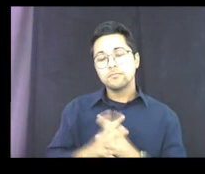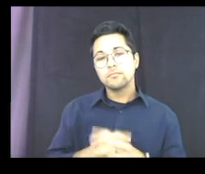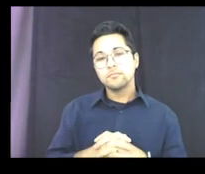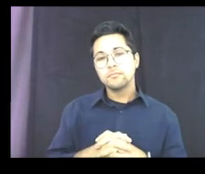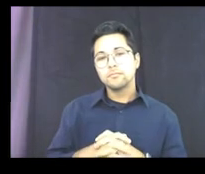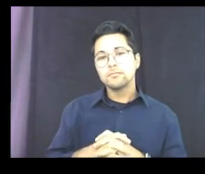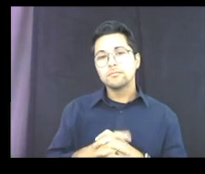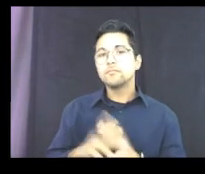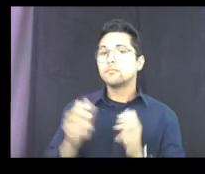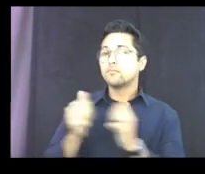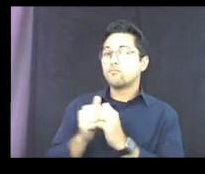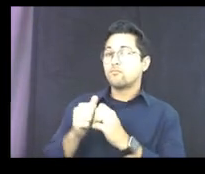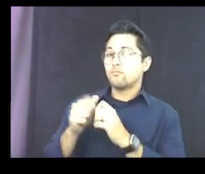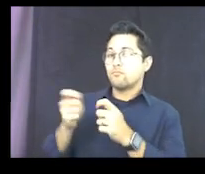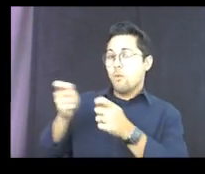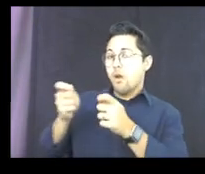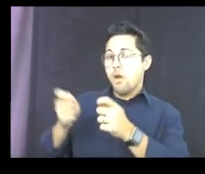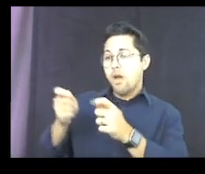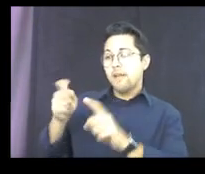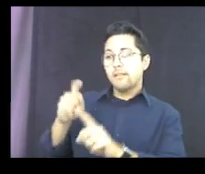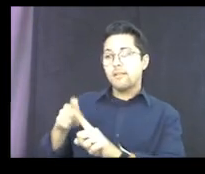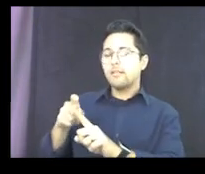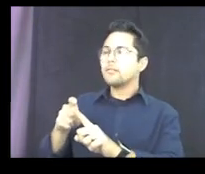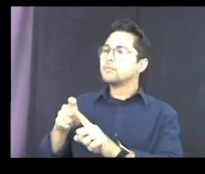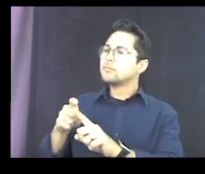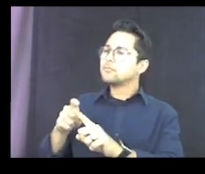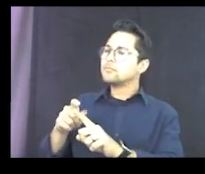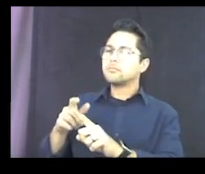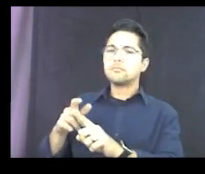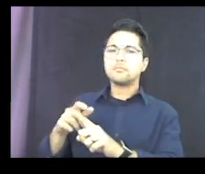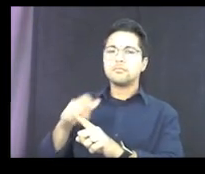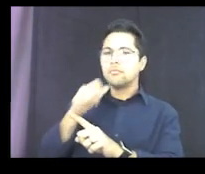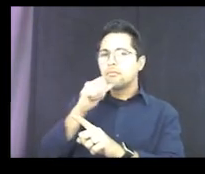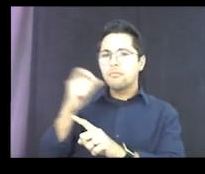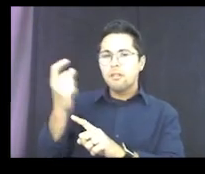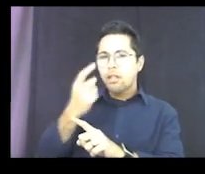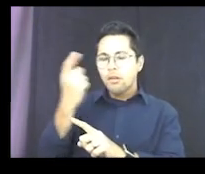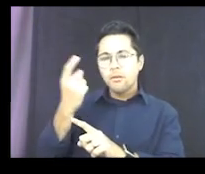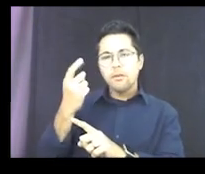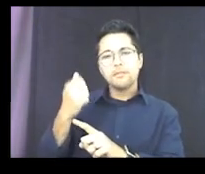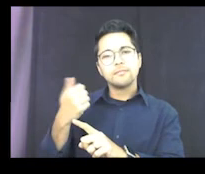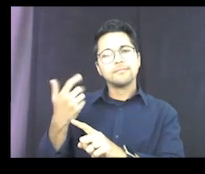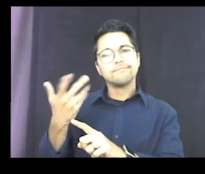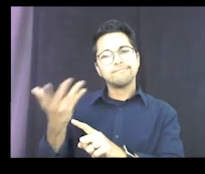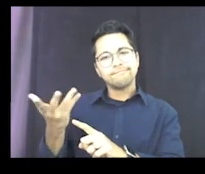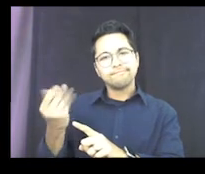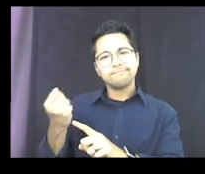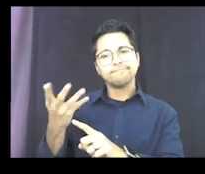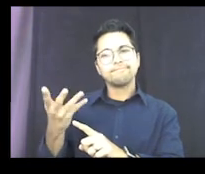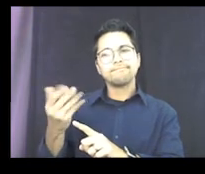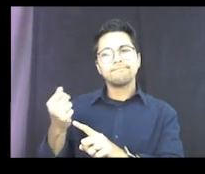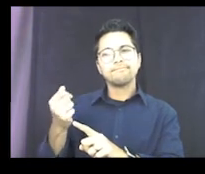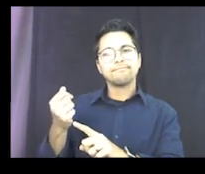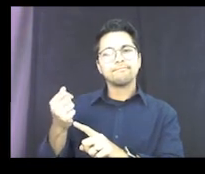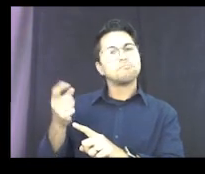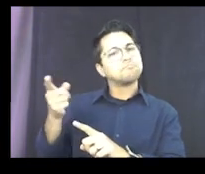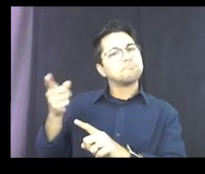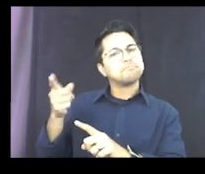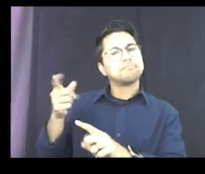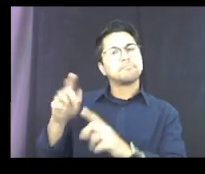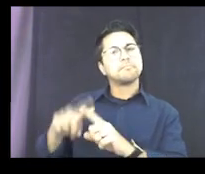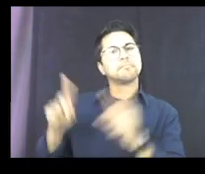And also with moderating, just, it's not always, it just uses a